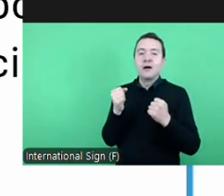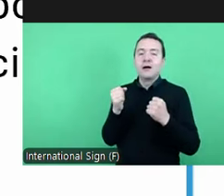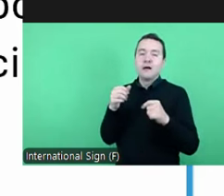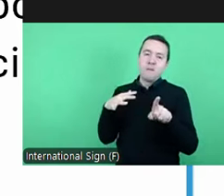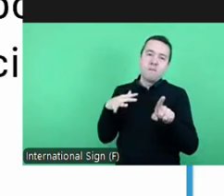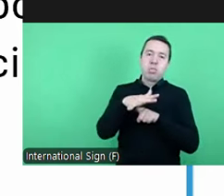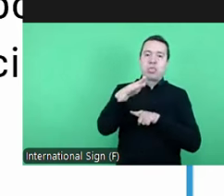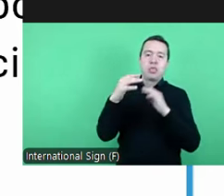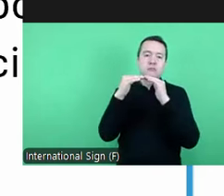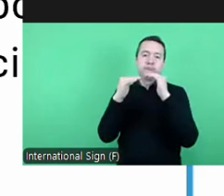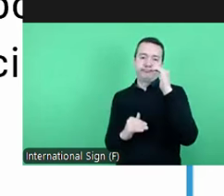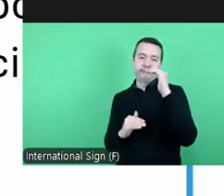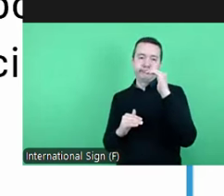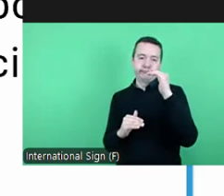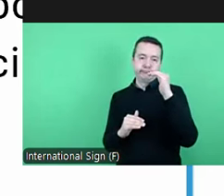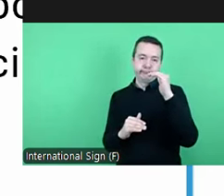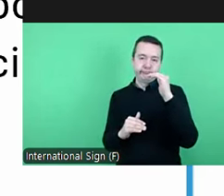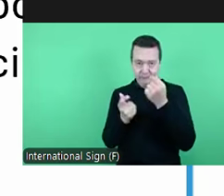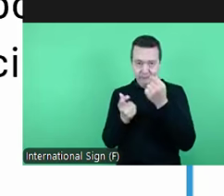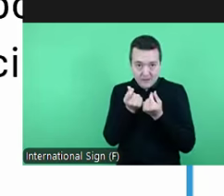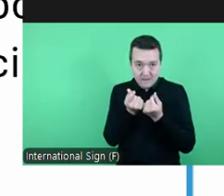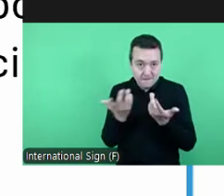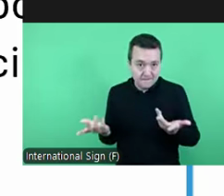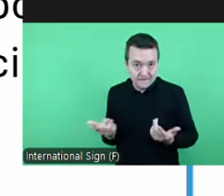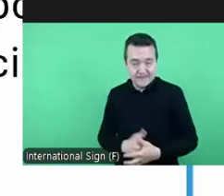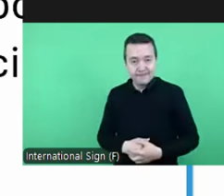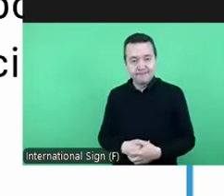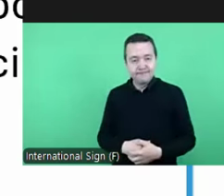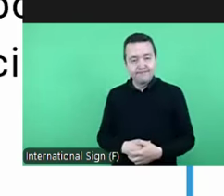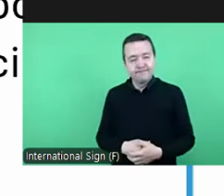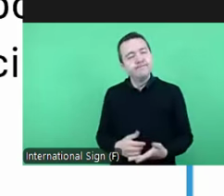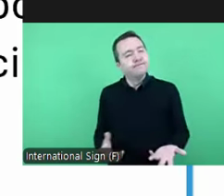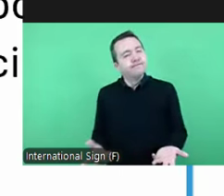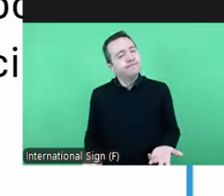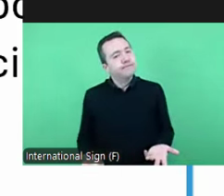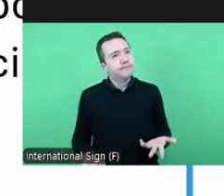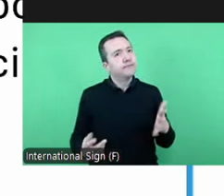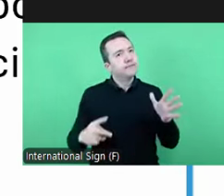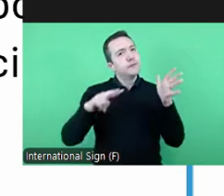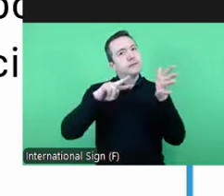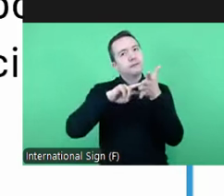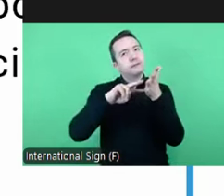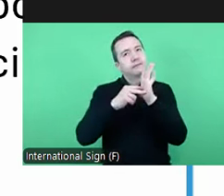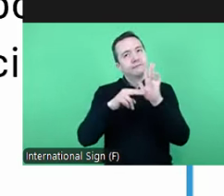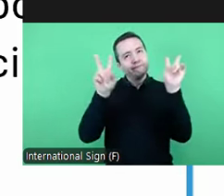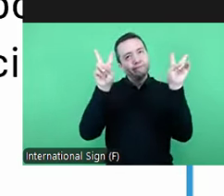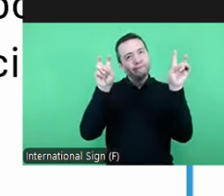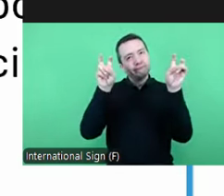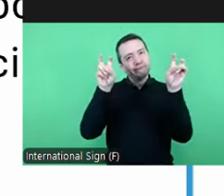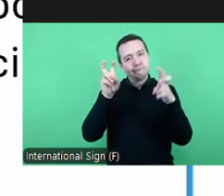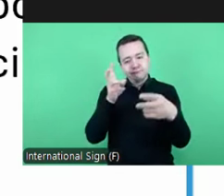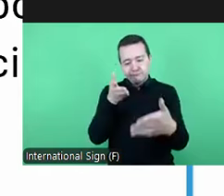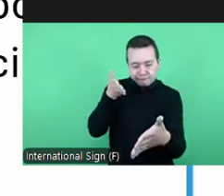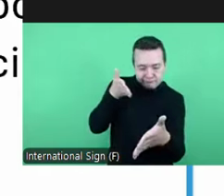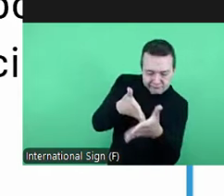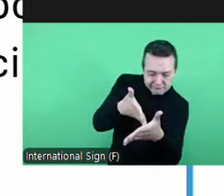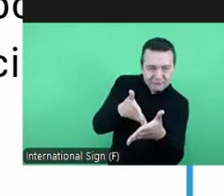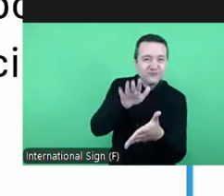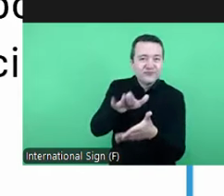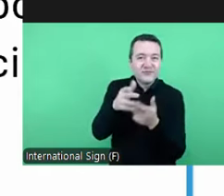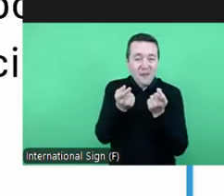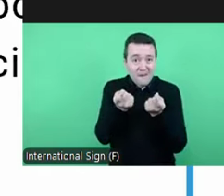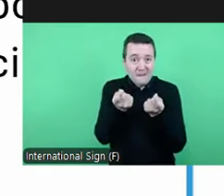Quiere decir conditions of que inequality, cuando which means hablamos that when we de speak of barreras financieras, financial